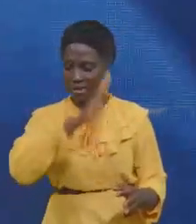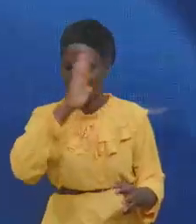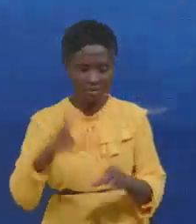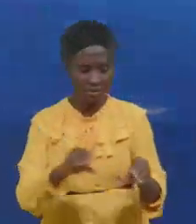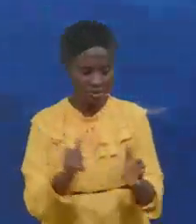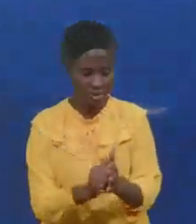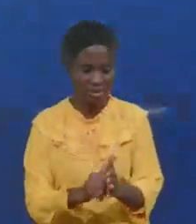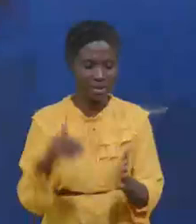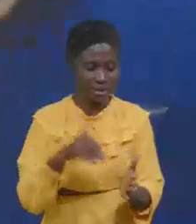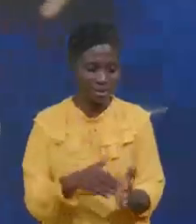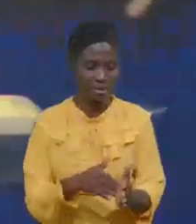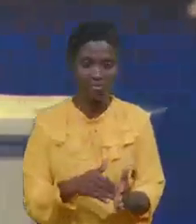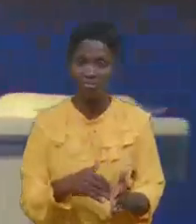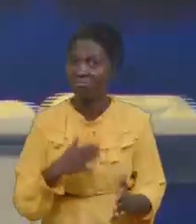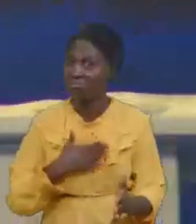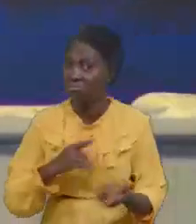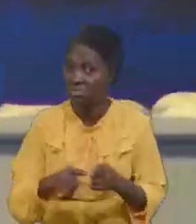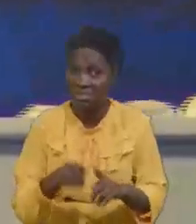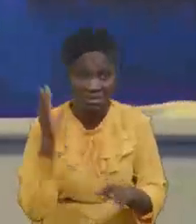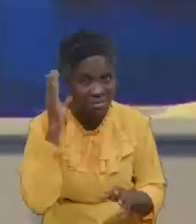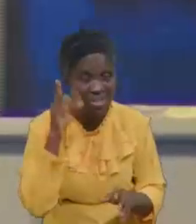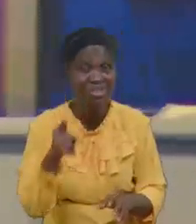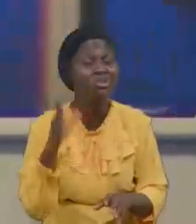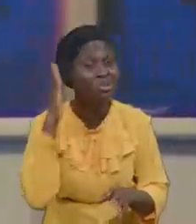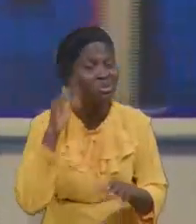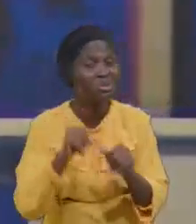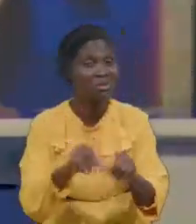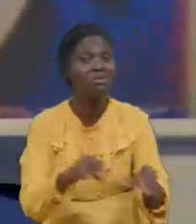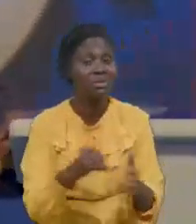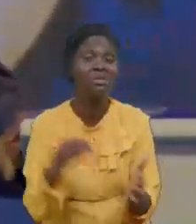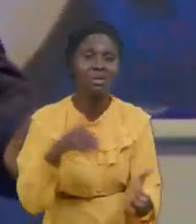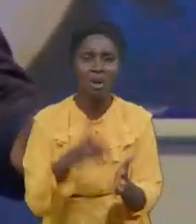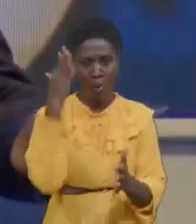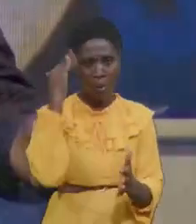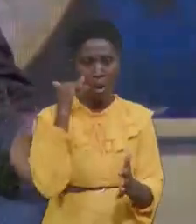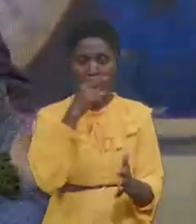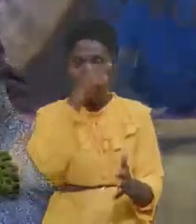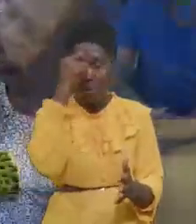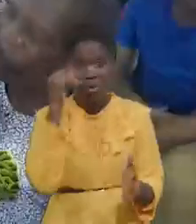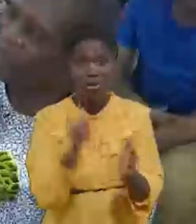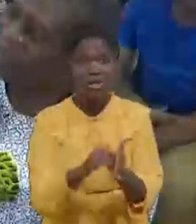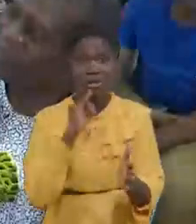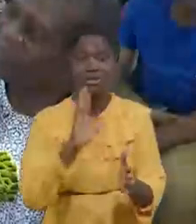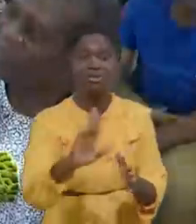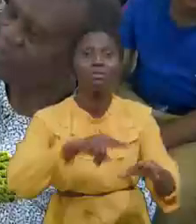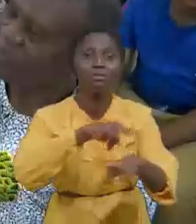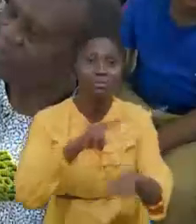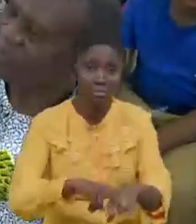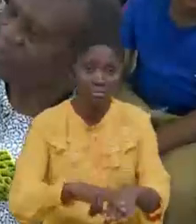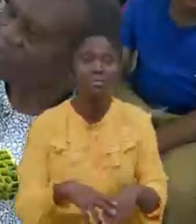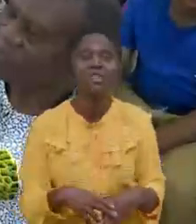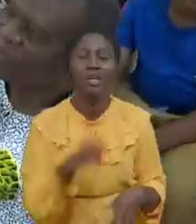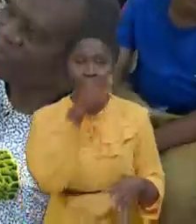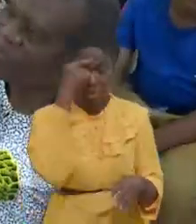that again. My friend, you will do it again. Why? That is your nature. Because we